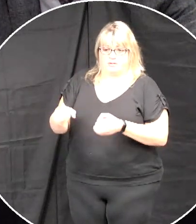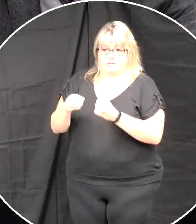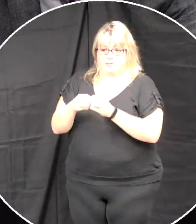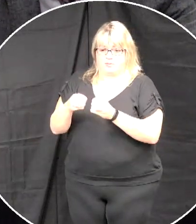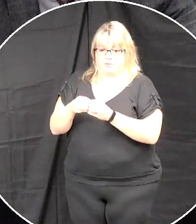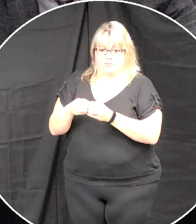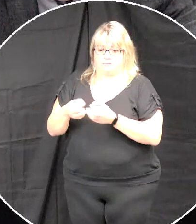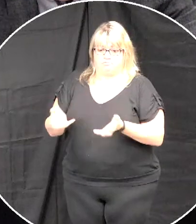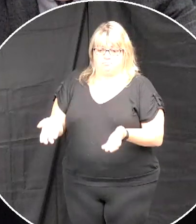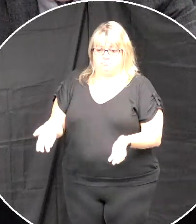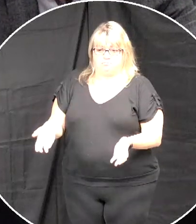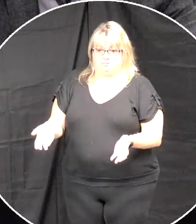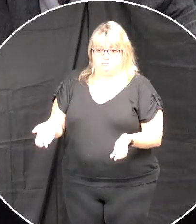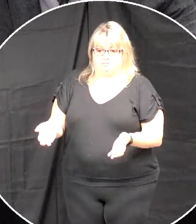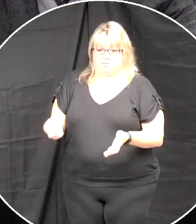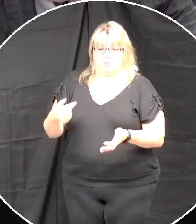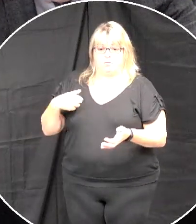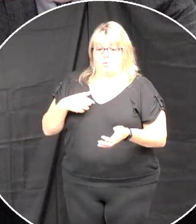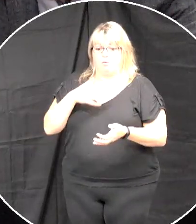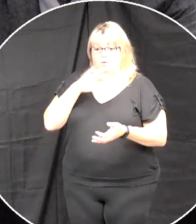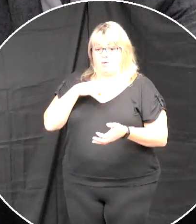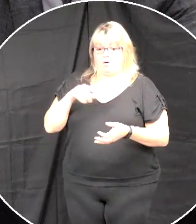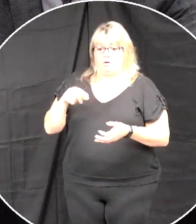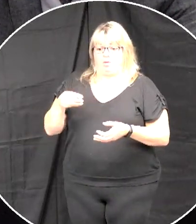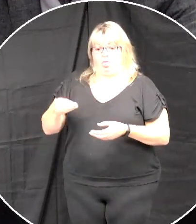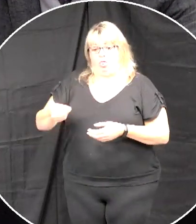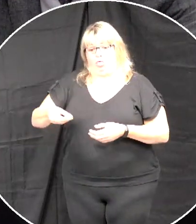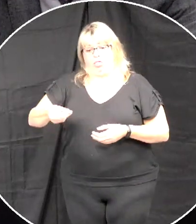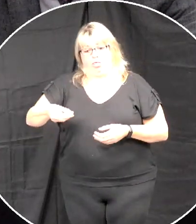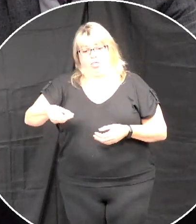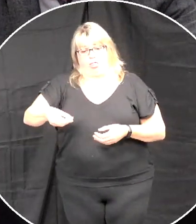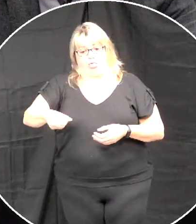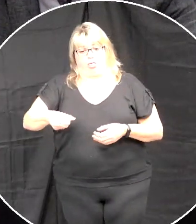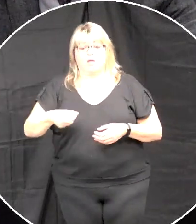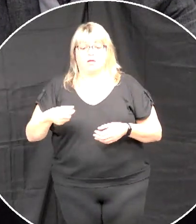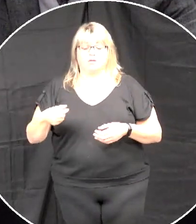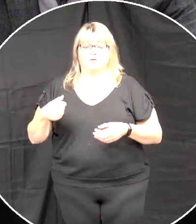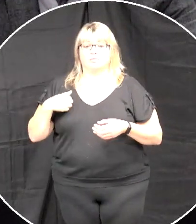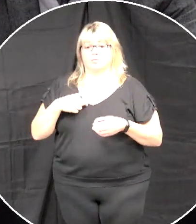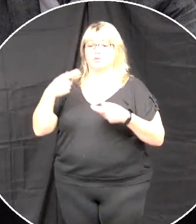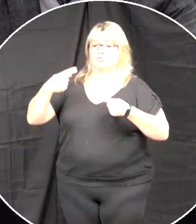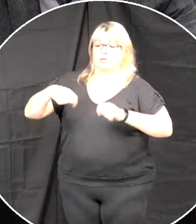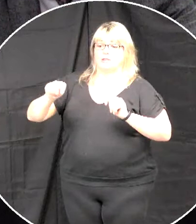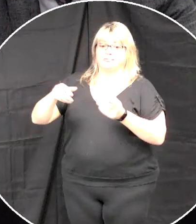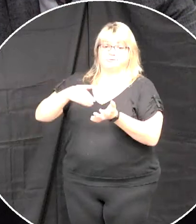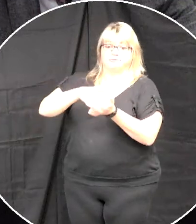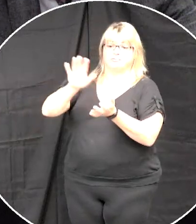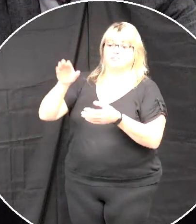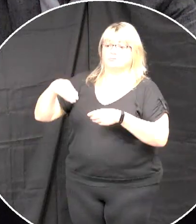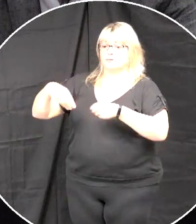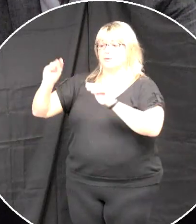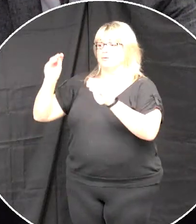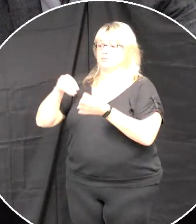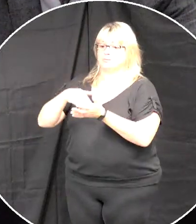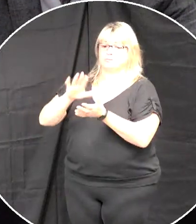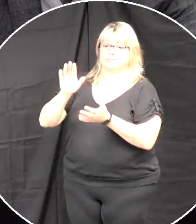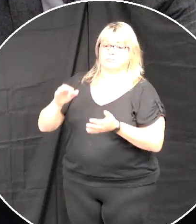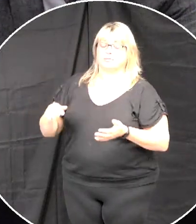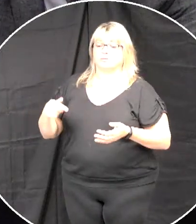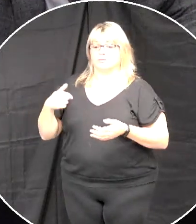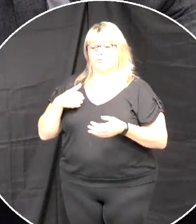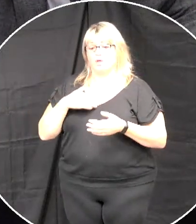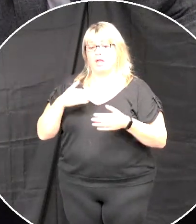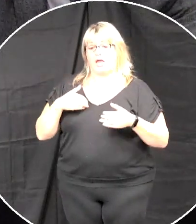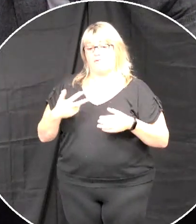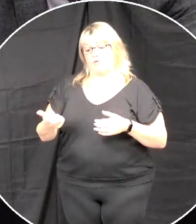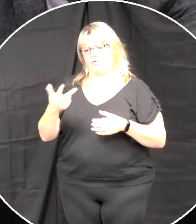they become liabilities to government and the district, we try to dispose of them. There's really three mechanisms.